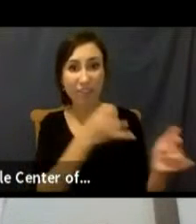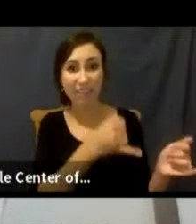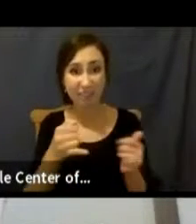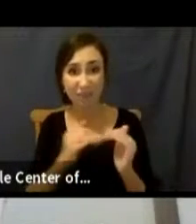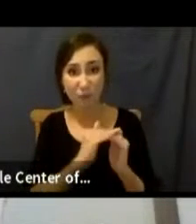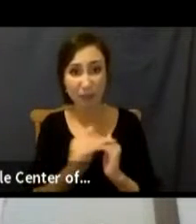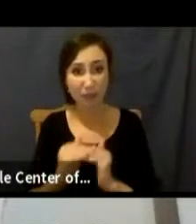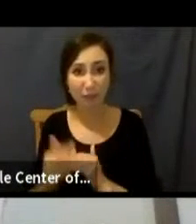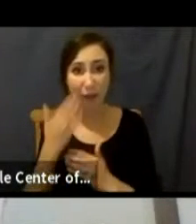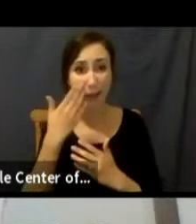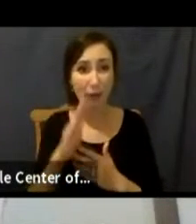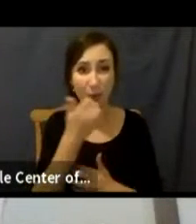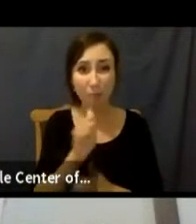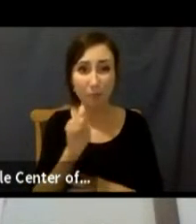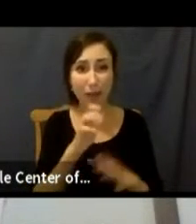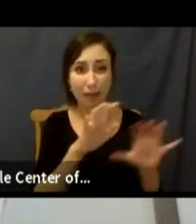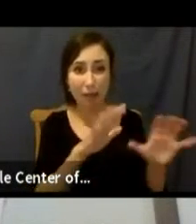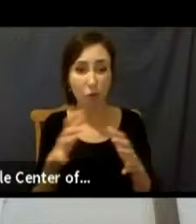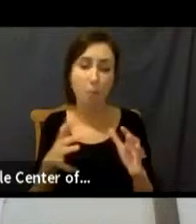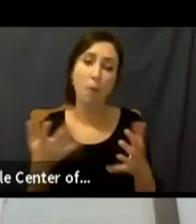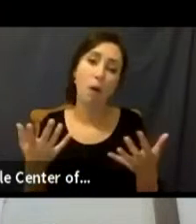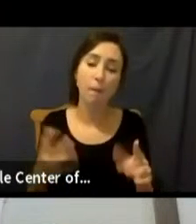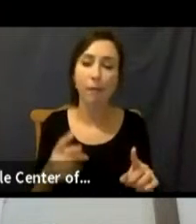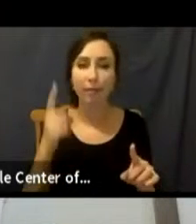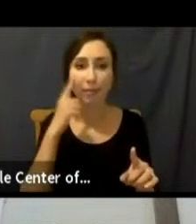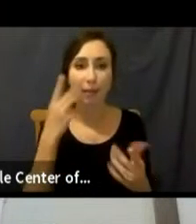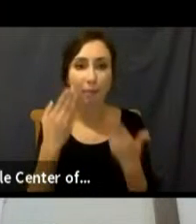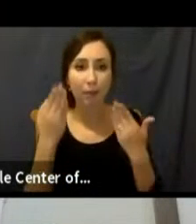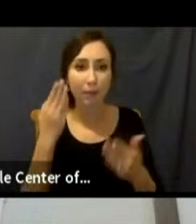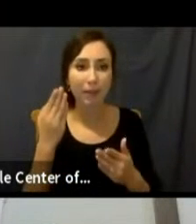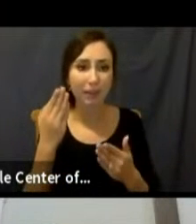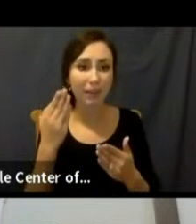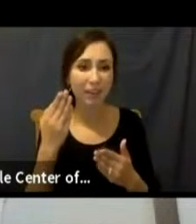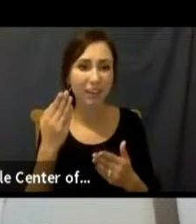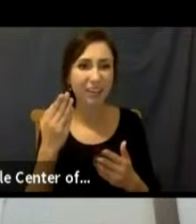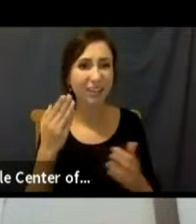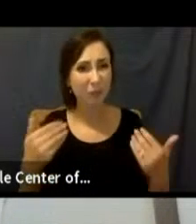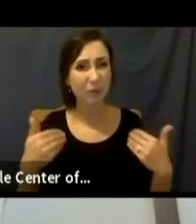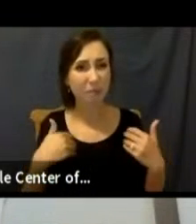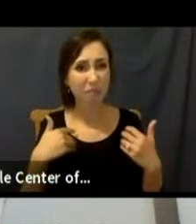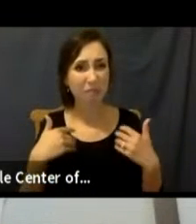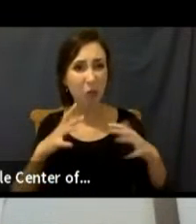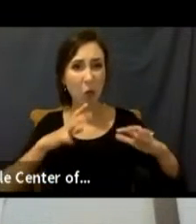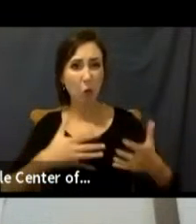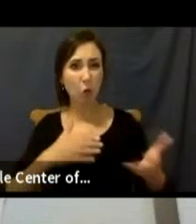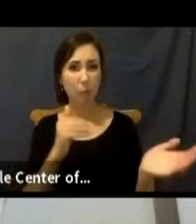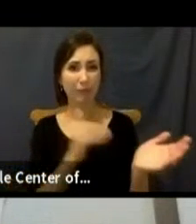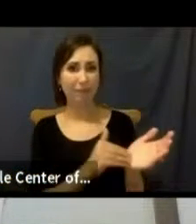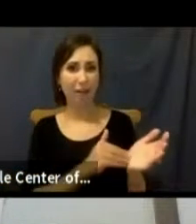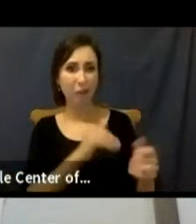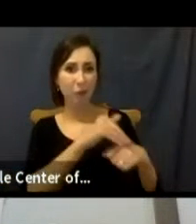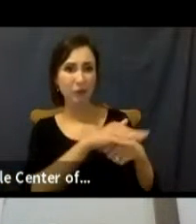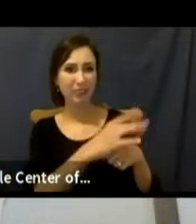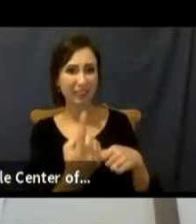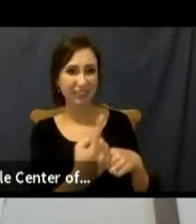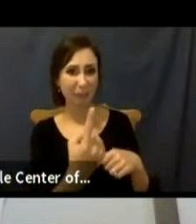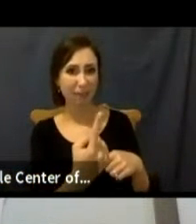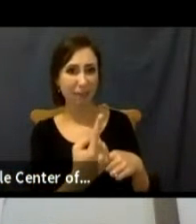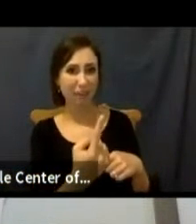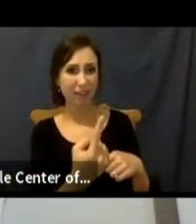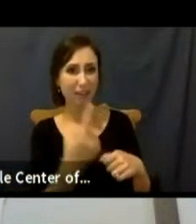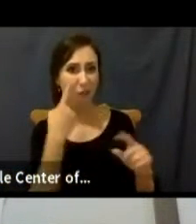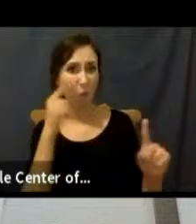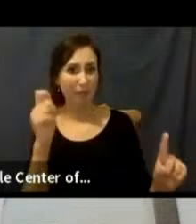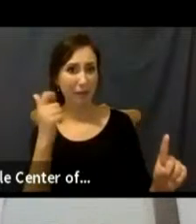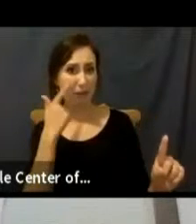any groups, but that doesn't mean, well, actually, I think, wasn't there a bunch of doctors who sent something to the governor